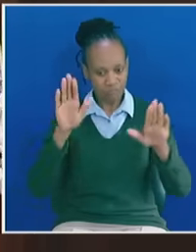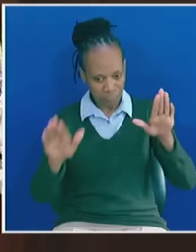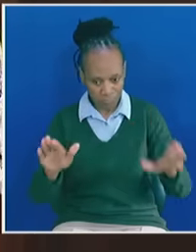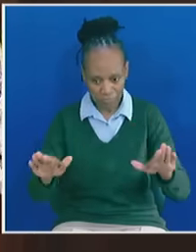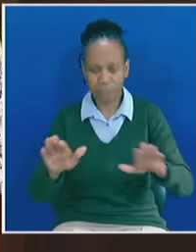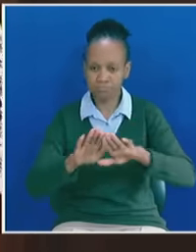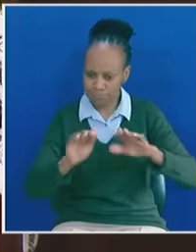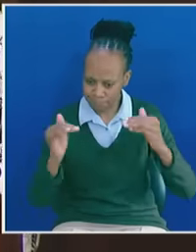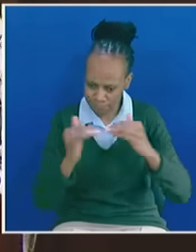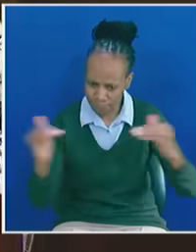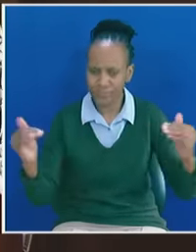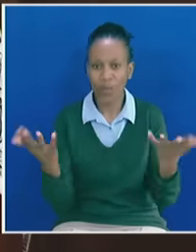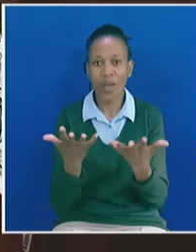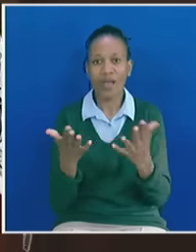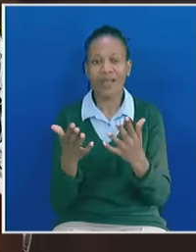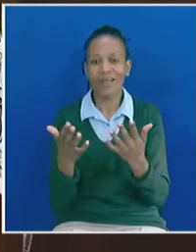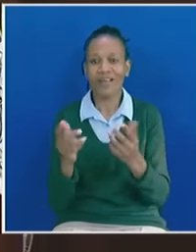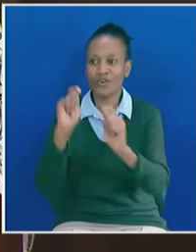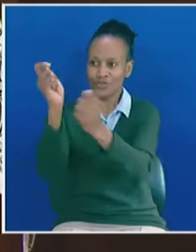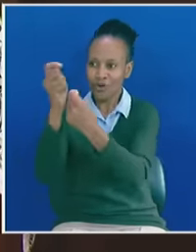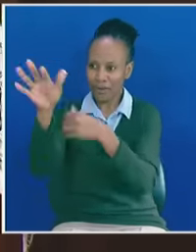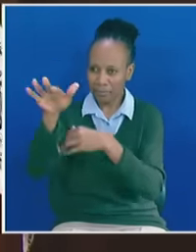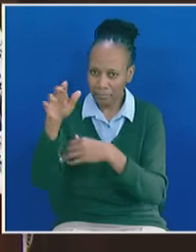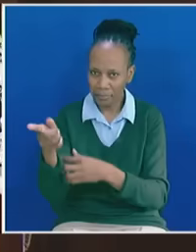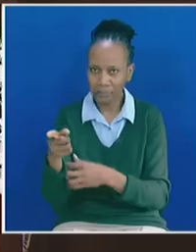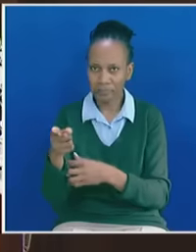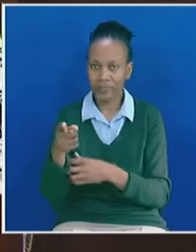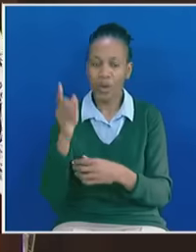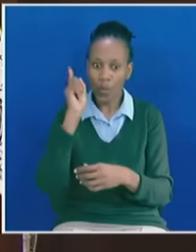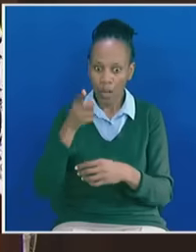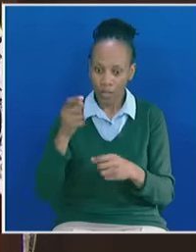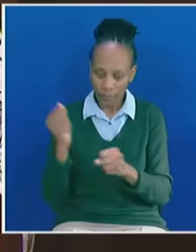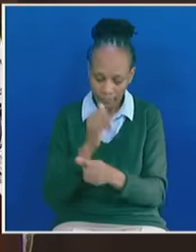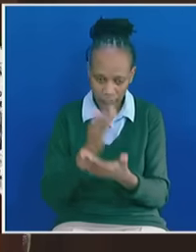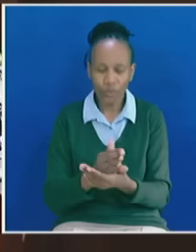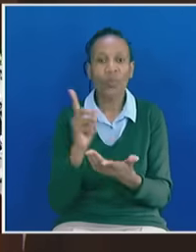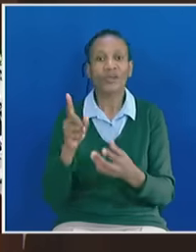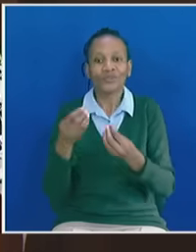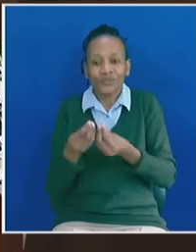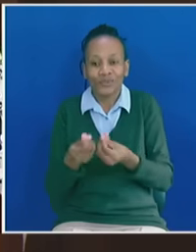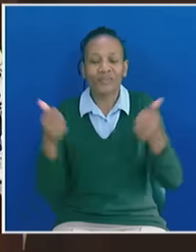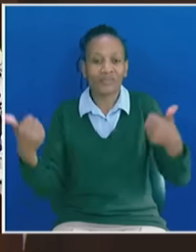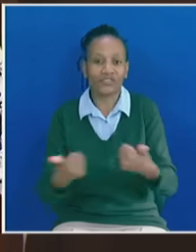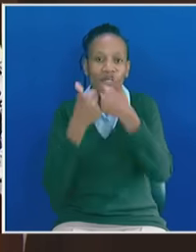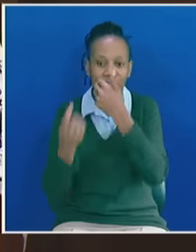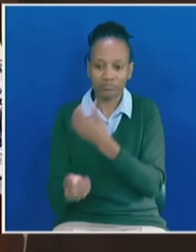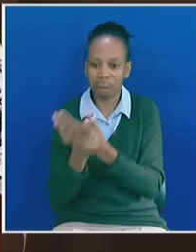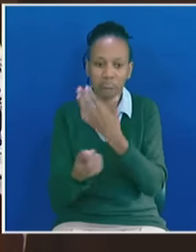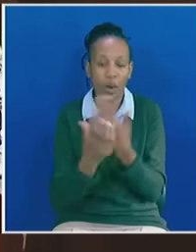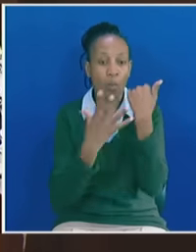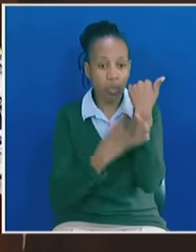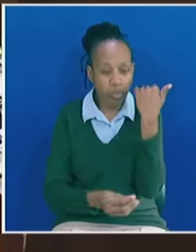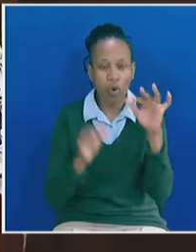will bring stability in townships and in rural areas. This will go a long way to address the challenges experienced amongst the poor